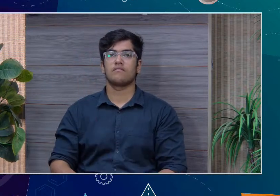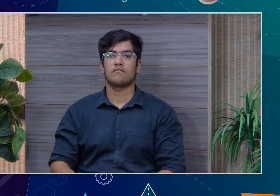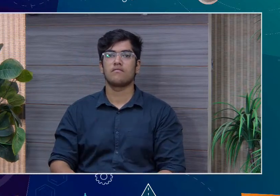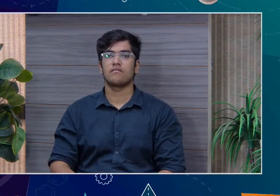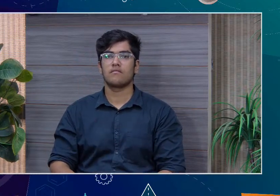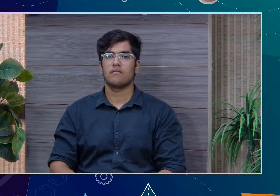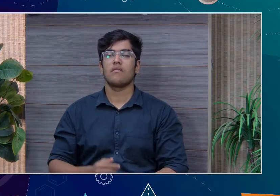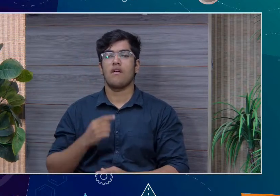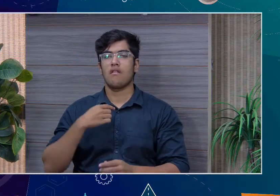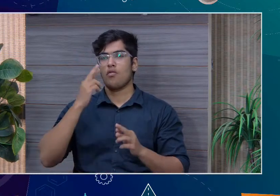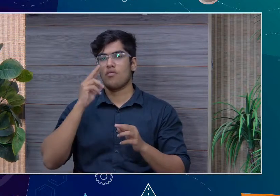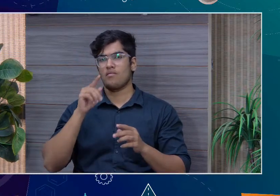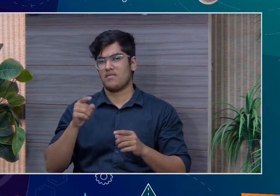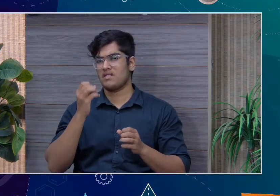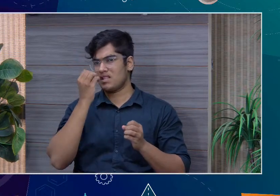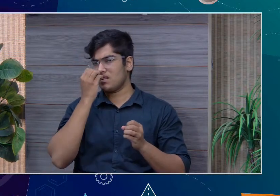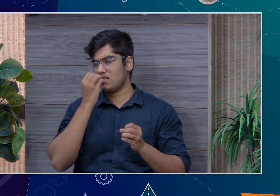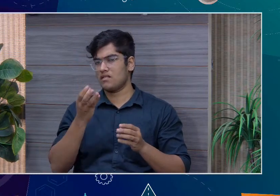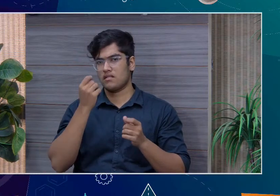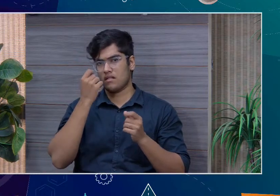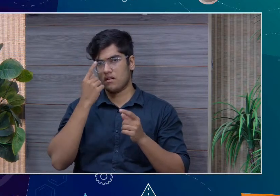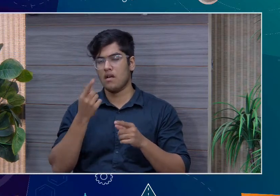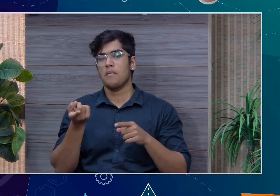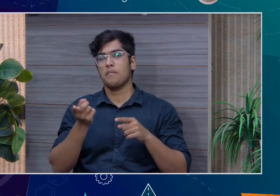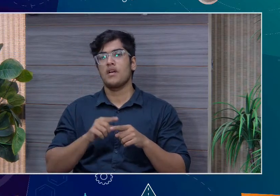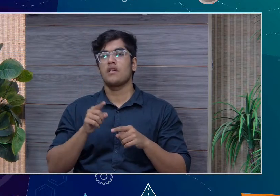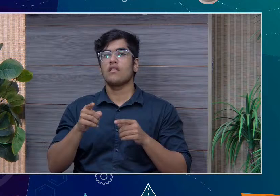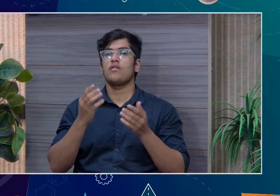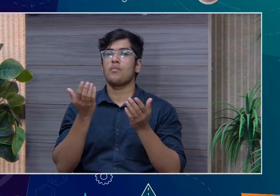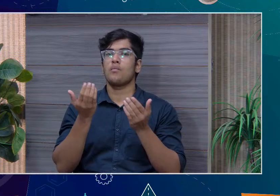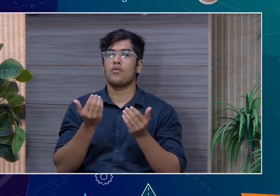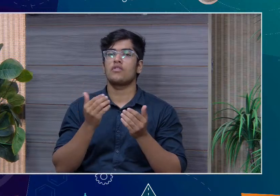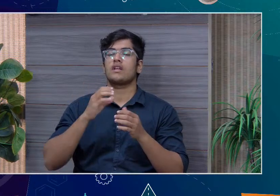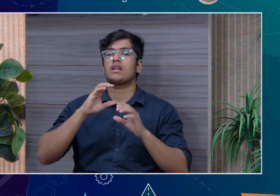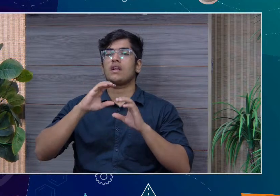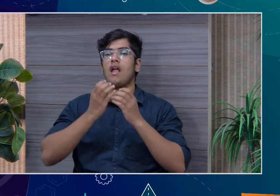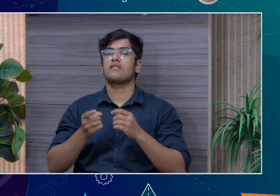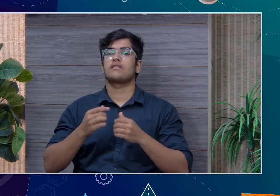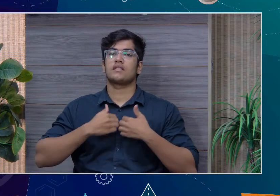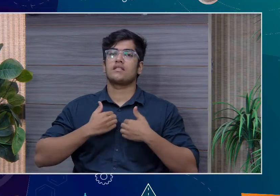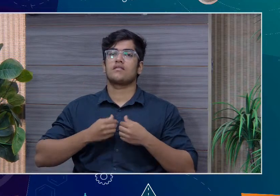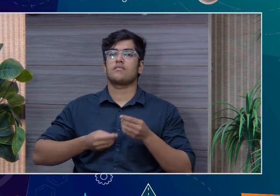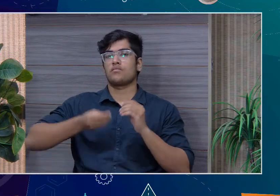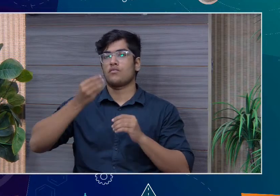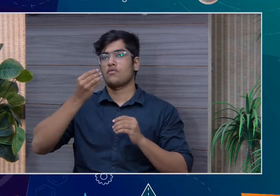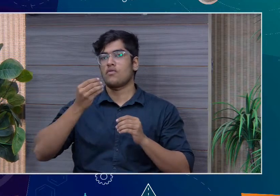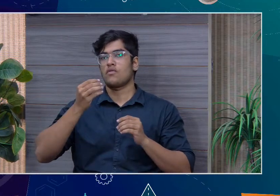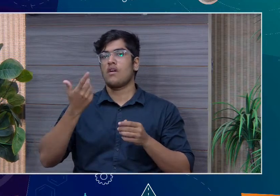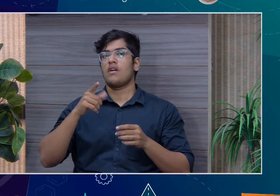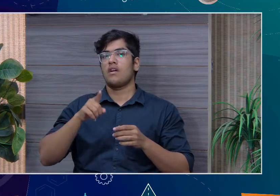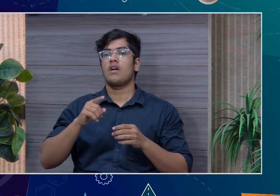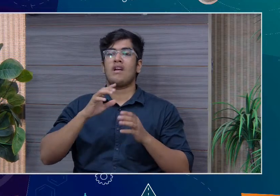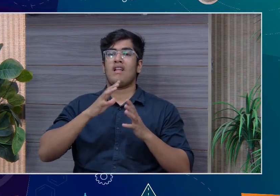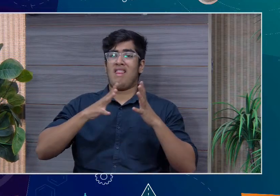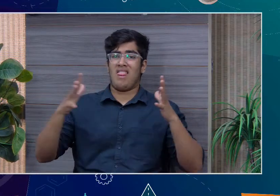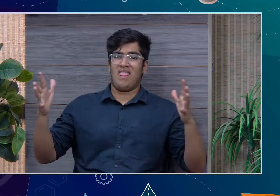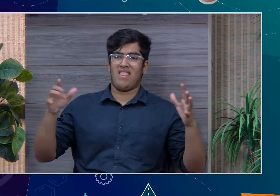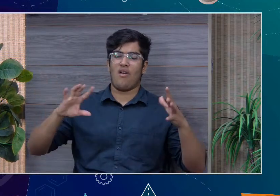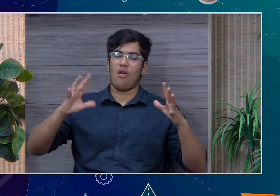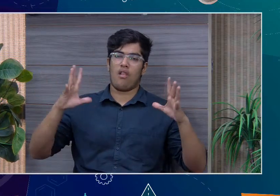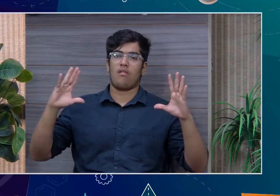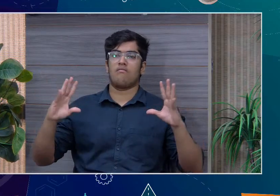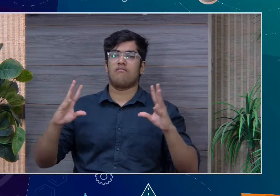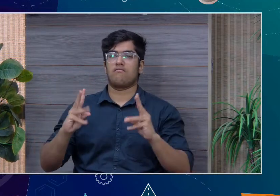make it easy for them to easier also, and ma'am, also it will make this class interesting. Absolutely. Because it will cut the lengthy part.